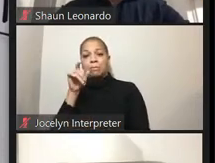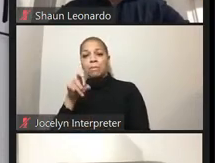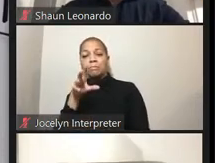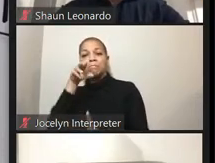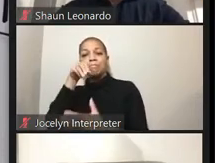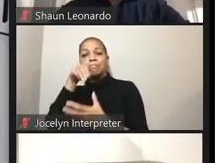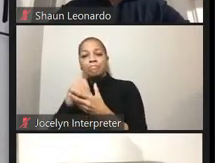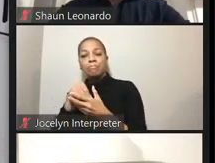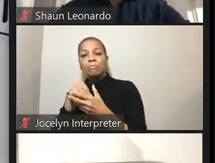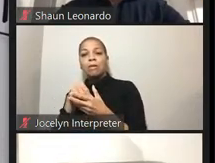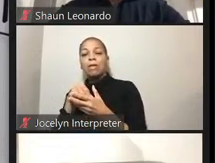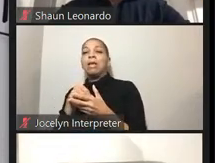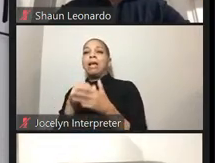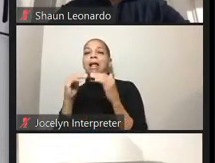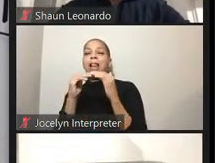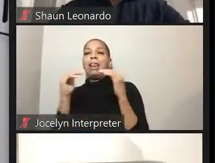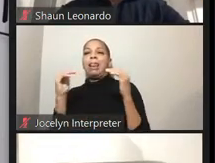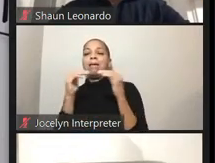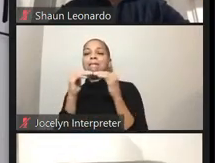of empathetic witnessing.